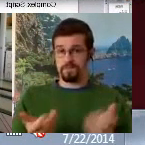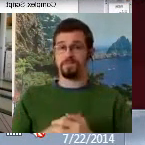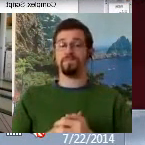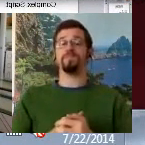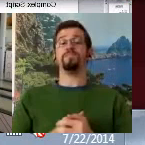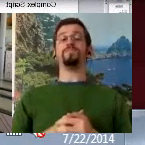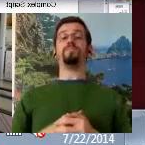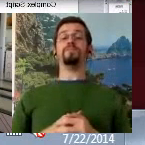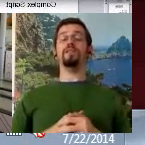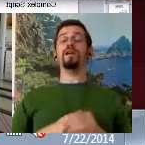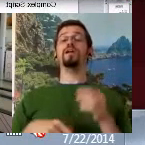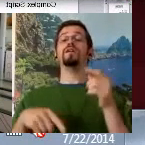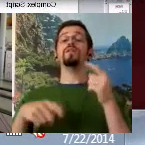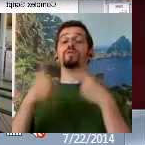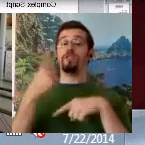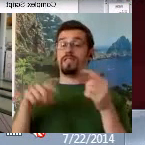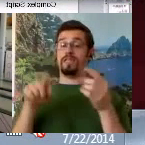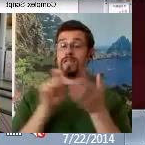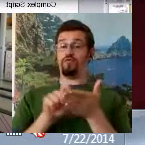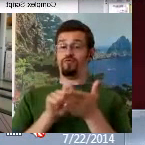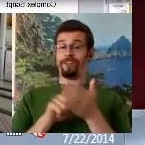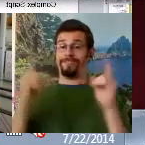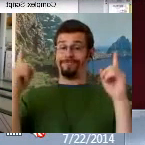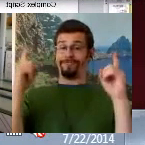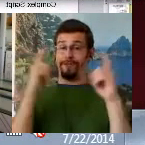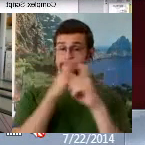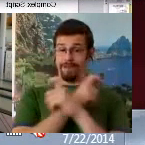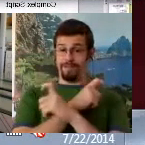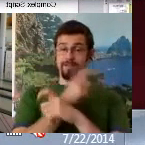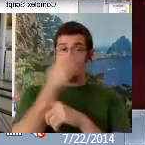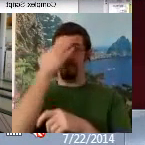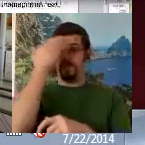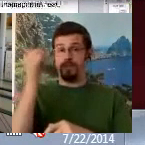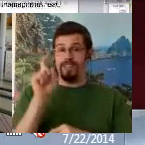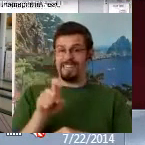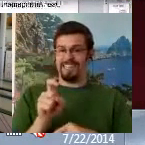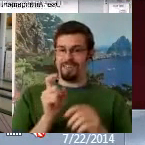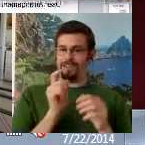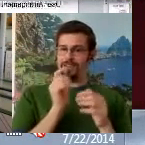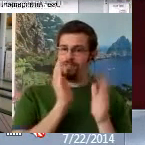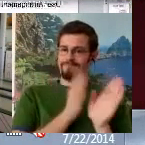is complex because we do use this concept of coordinate characters.